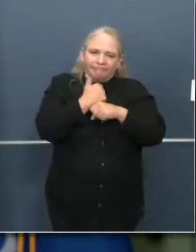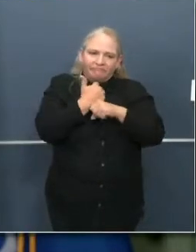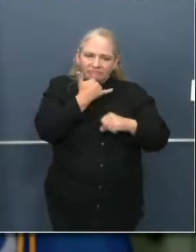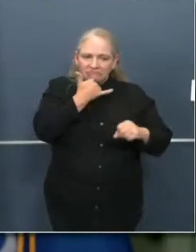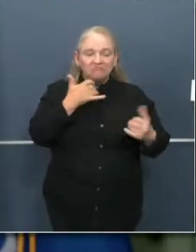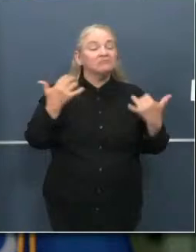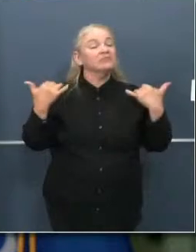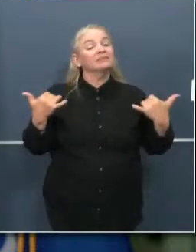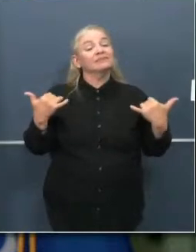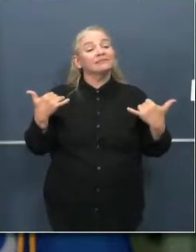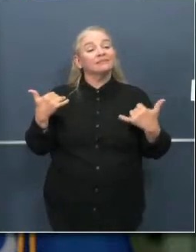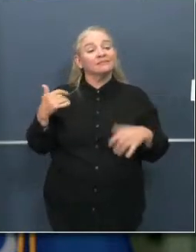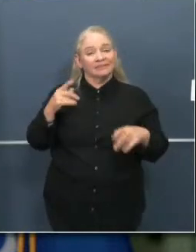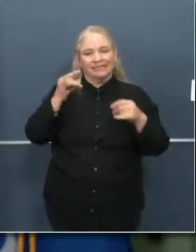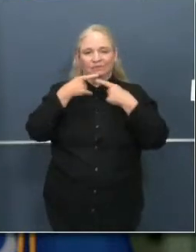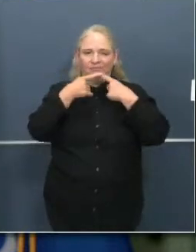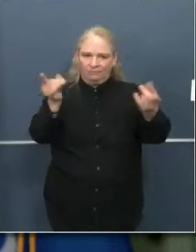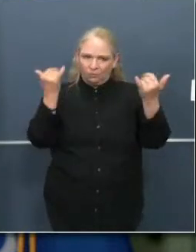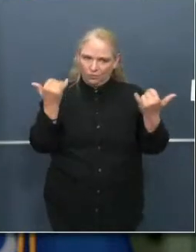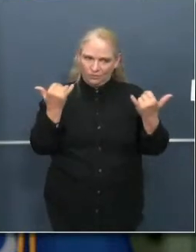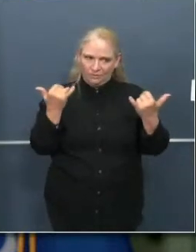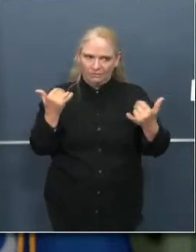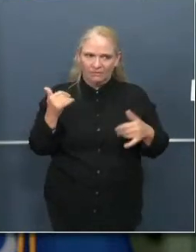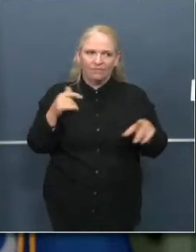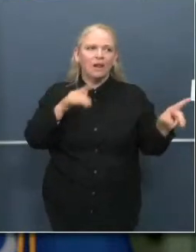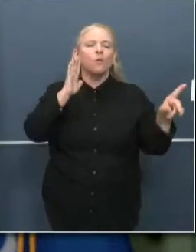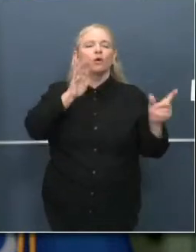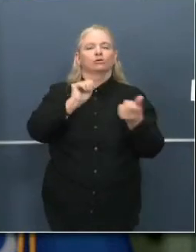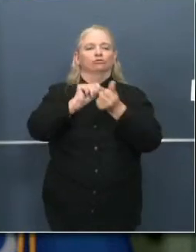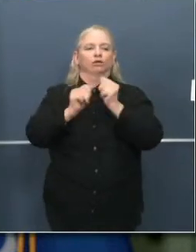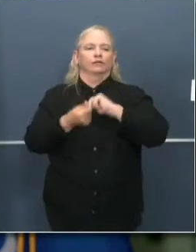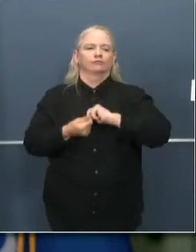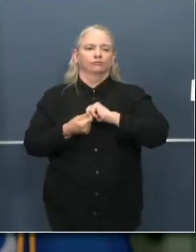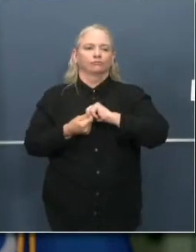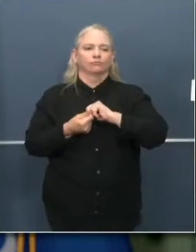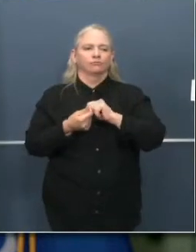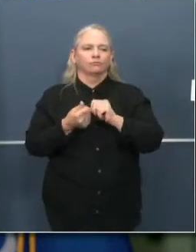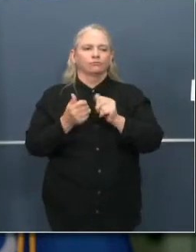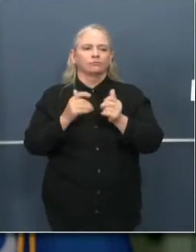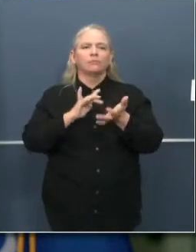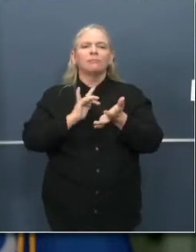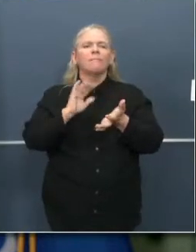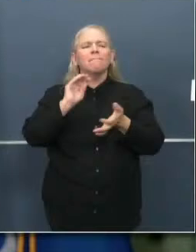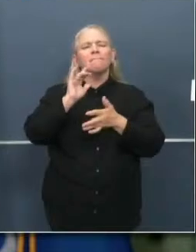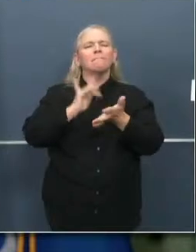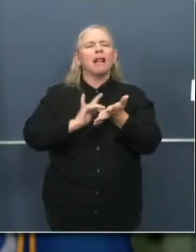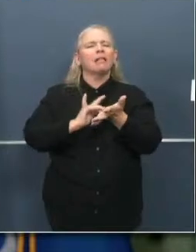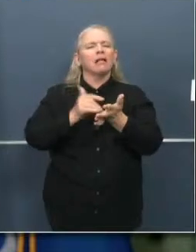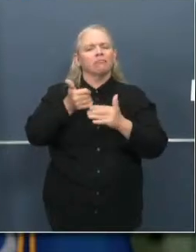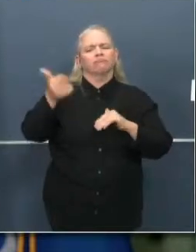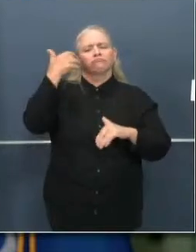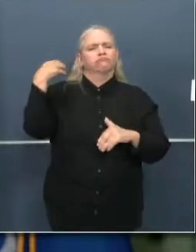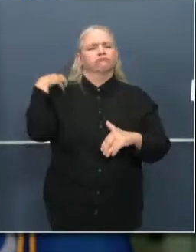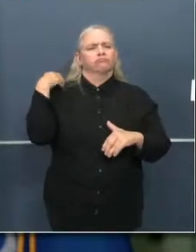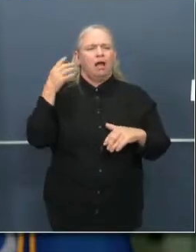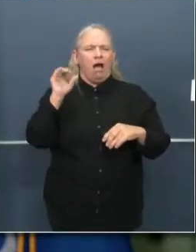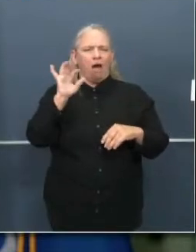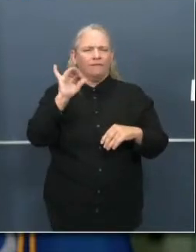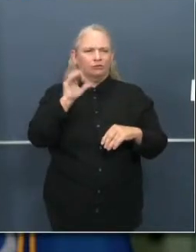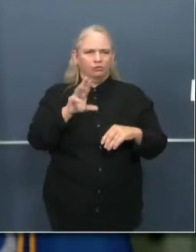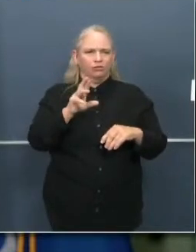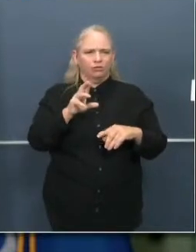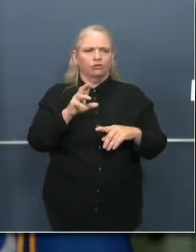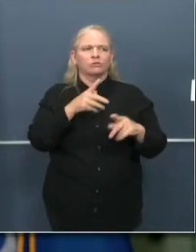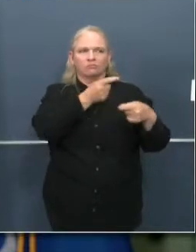And I am very encouraged by that being a first step in the actions we can take to collectively address this. As I said, it's not the